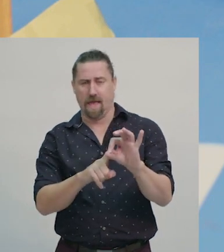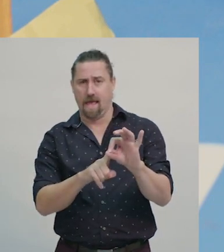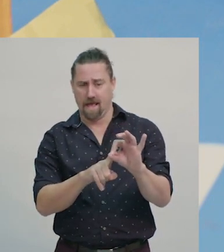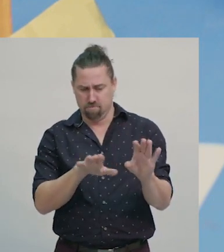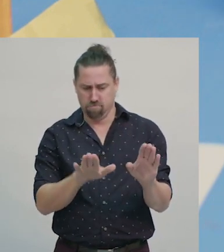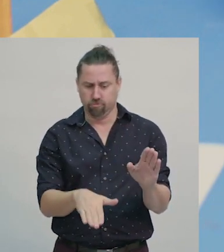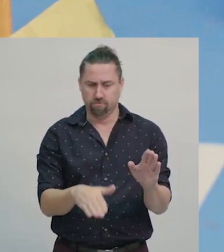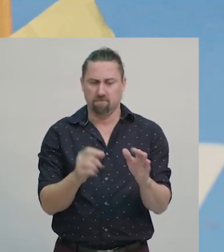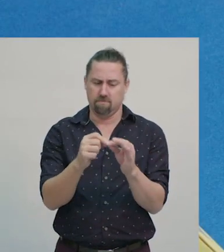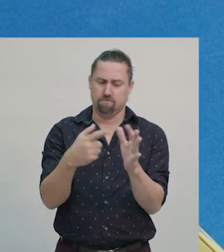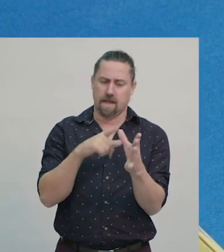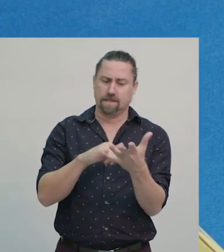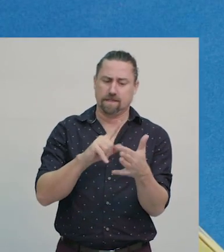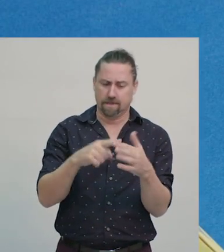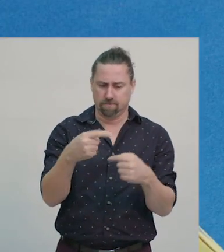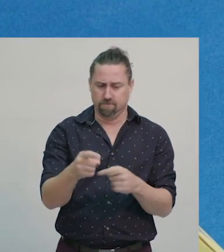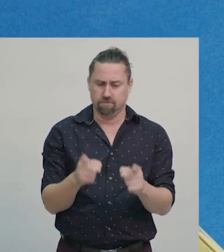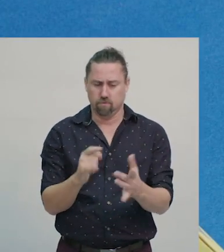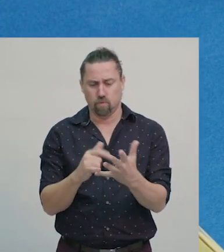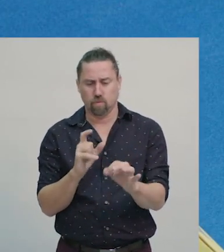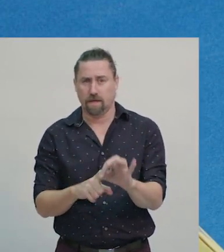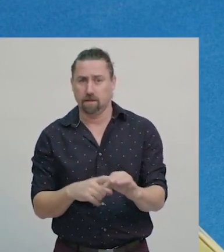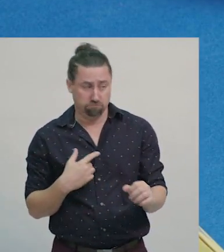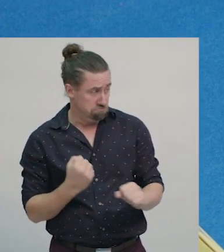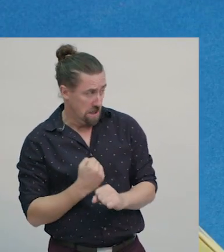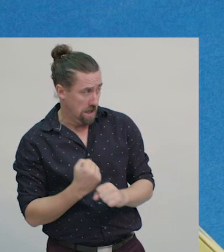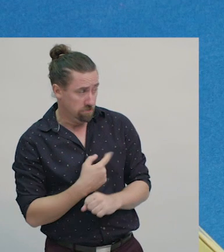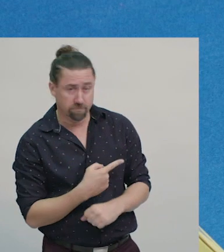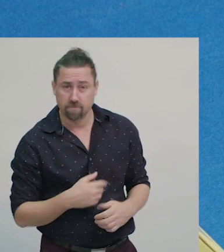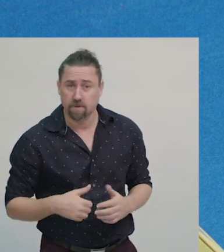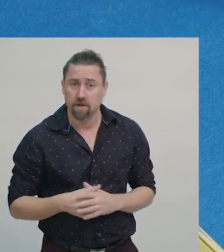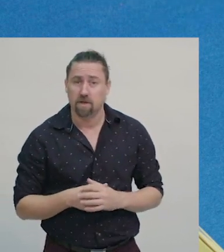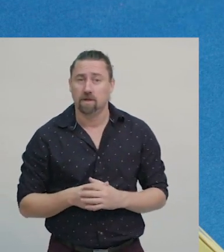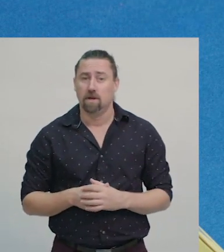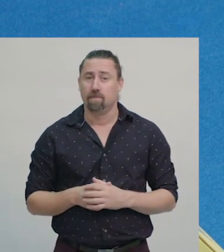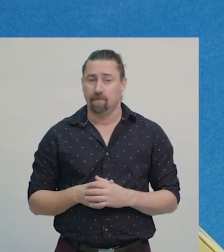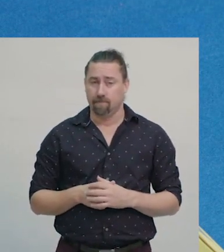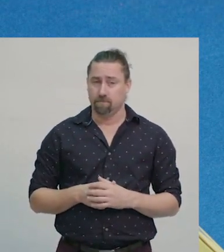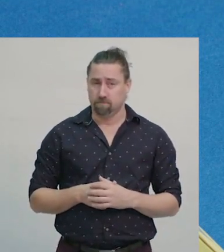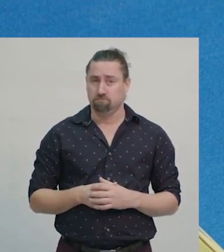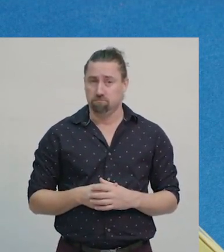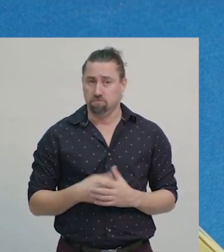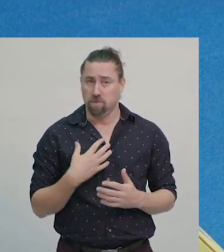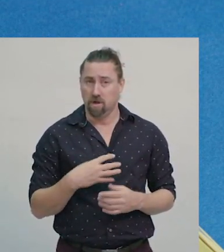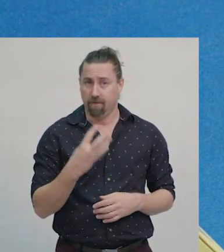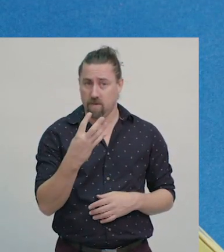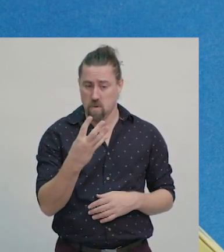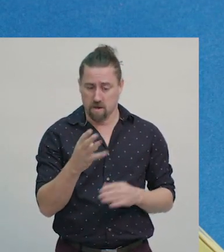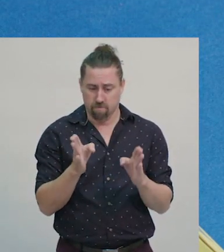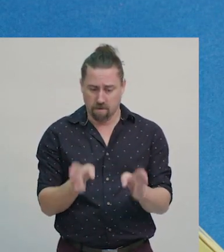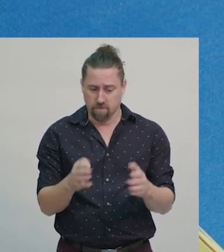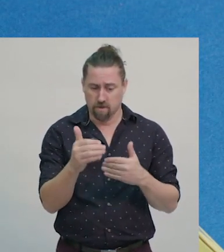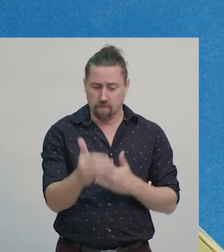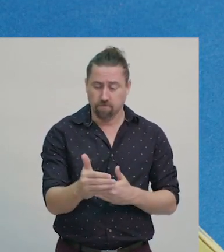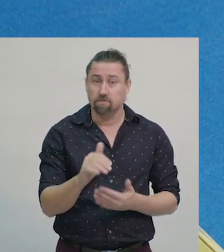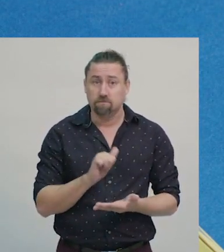square. So let's make the base. We need the 4 sides of our square.